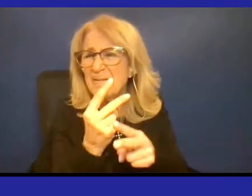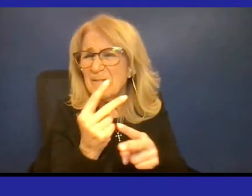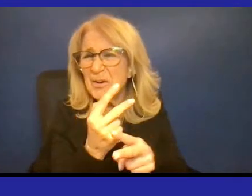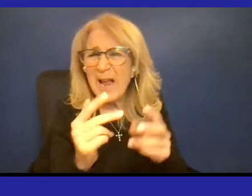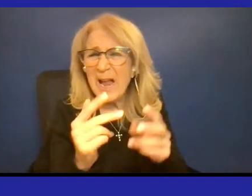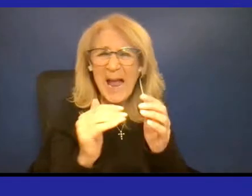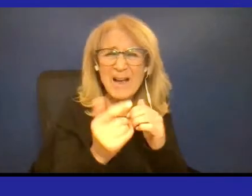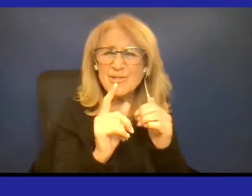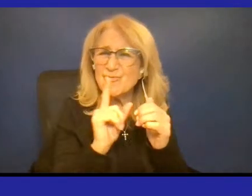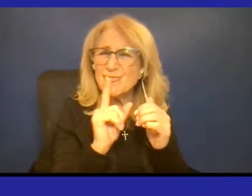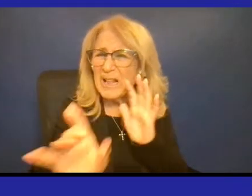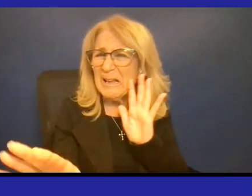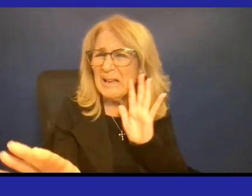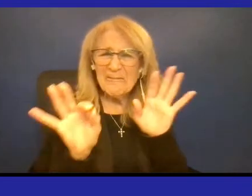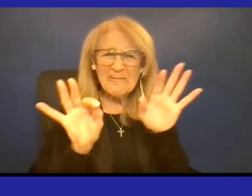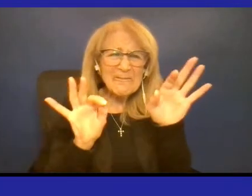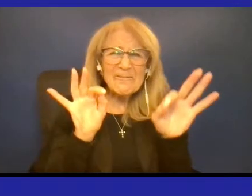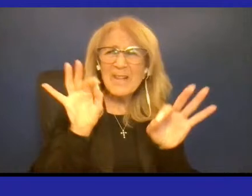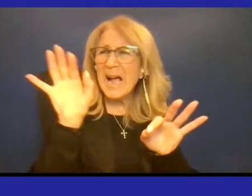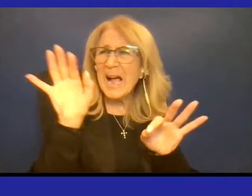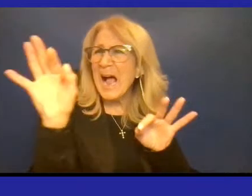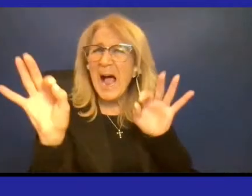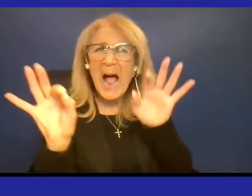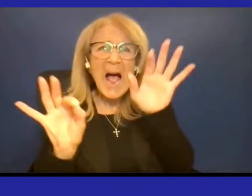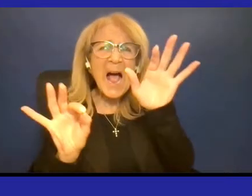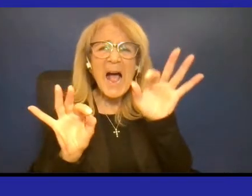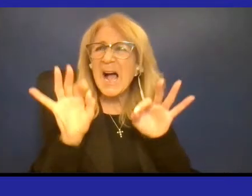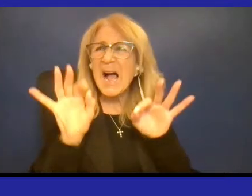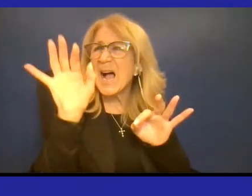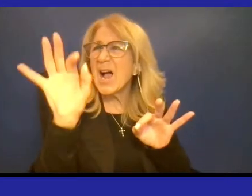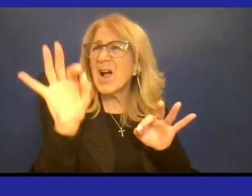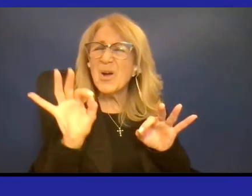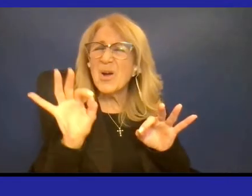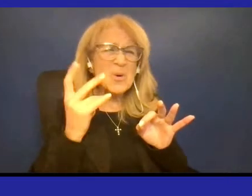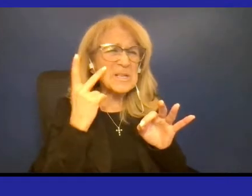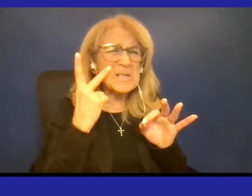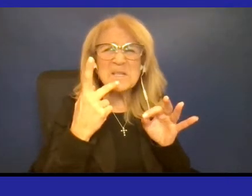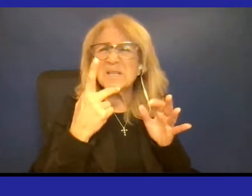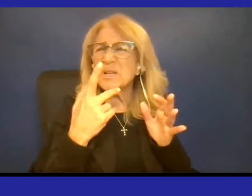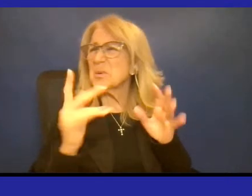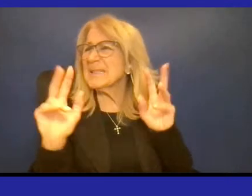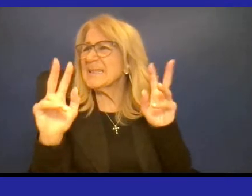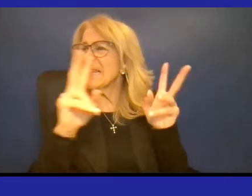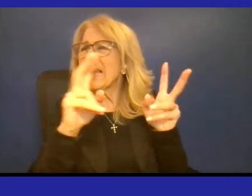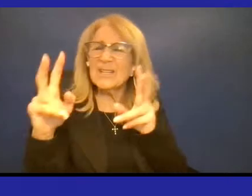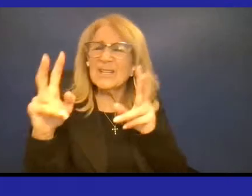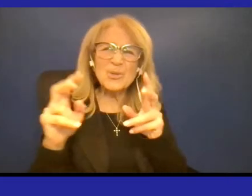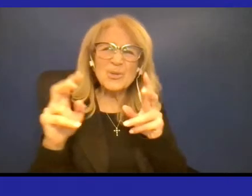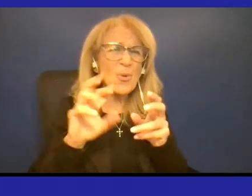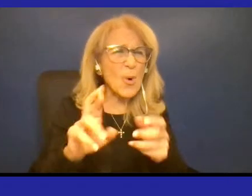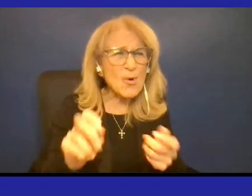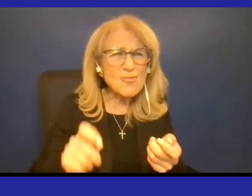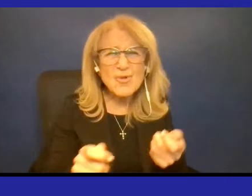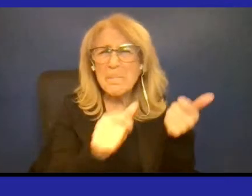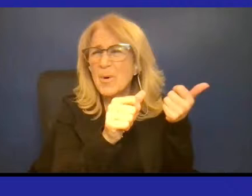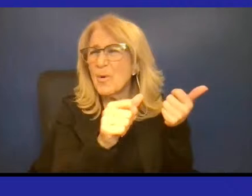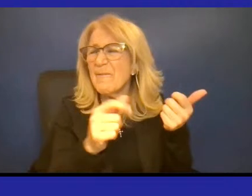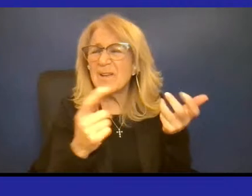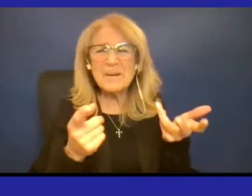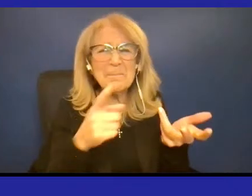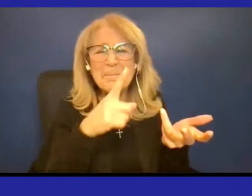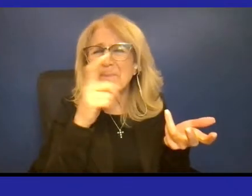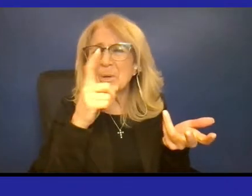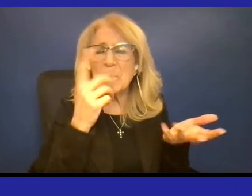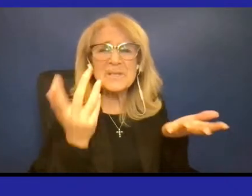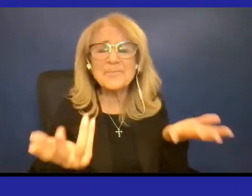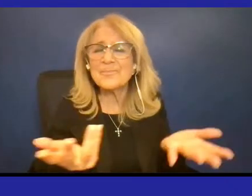redefine it, or add other- check out what's the issue with the denominator, or take it out, or just because